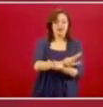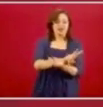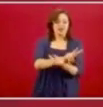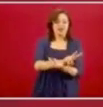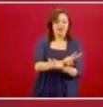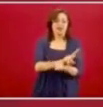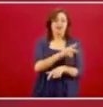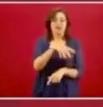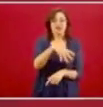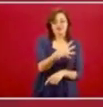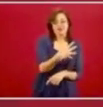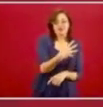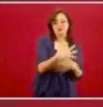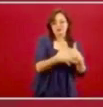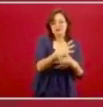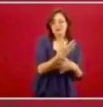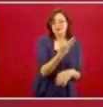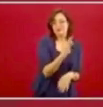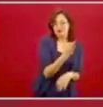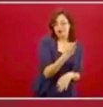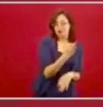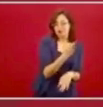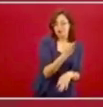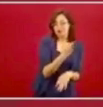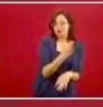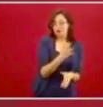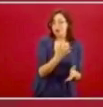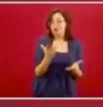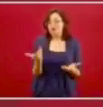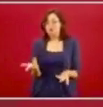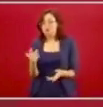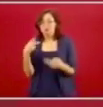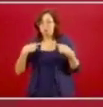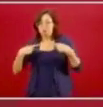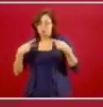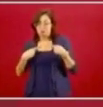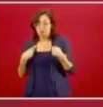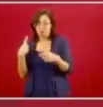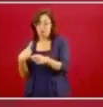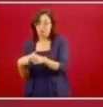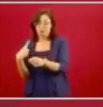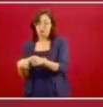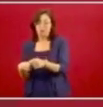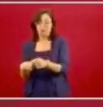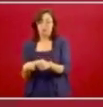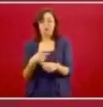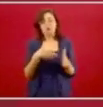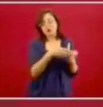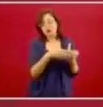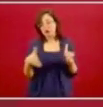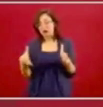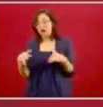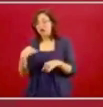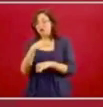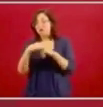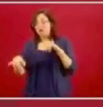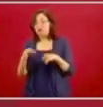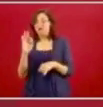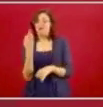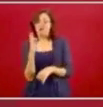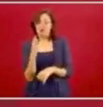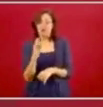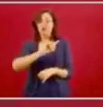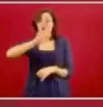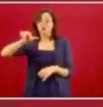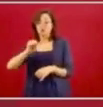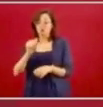We know the Vive Latino happened the 14 and 15 of February, so it would be interesting to know if this person